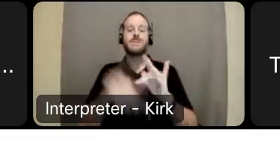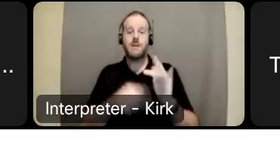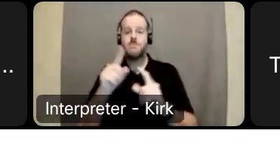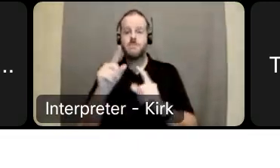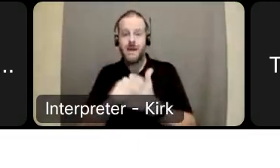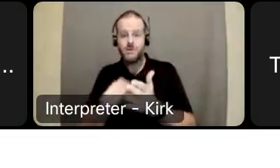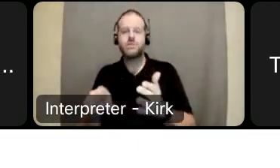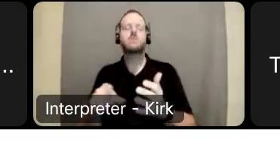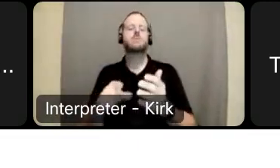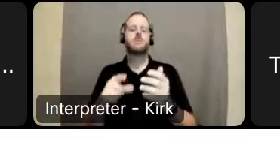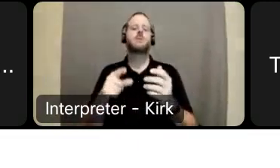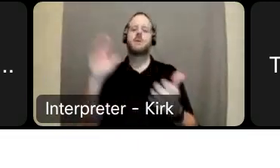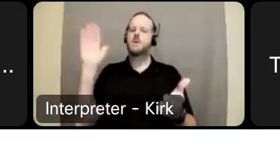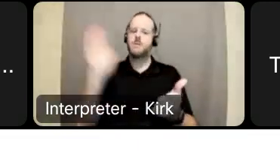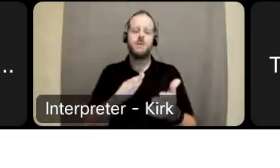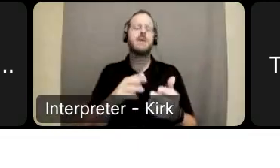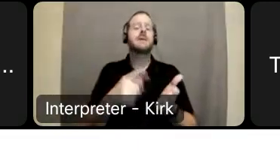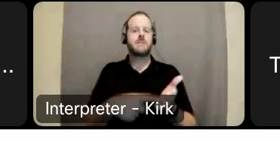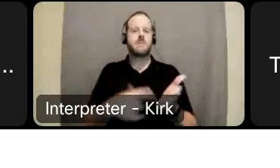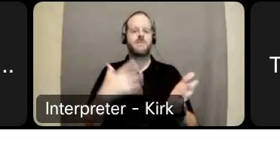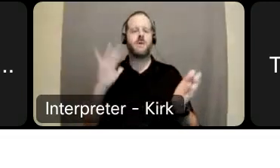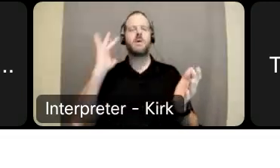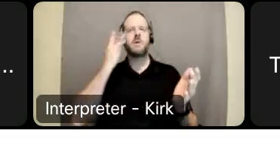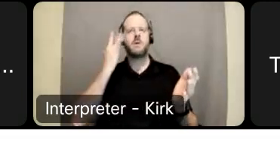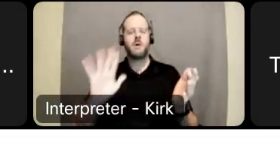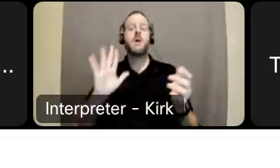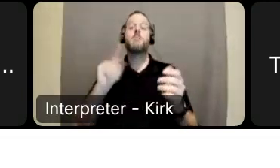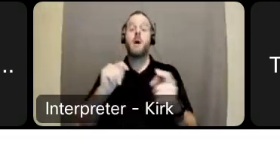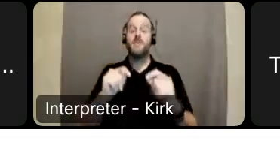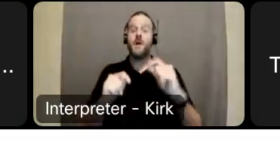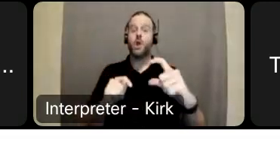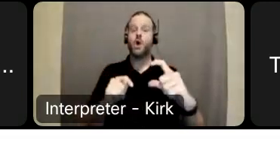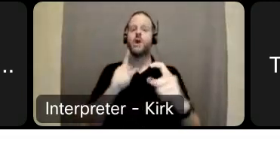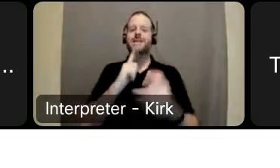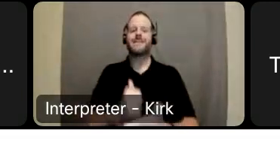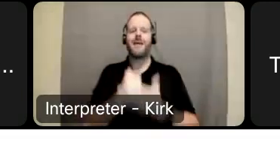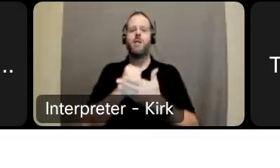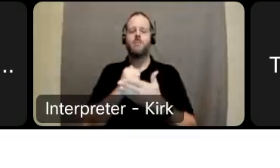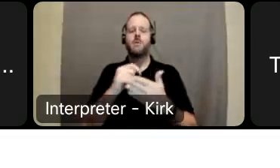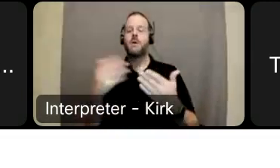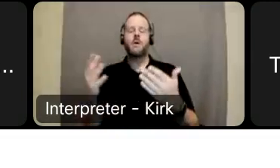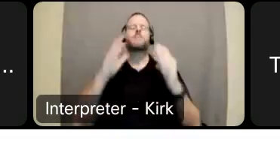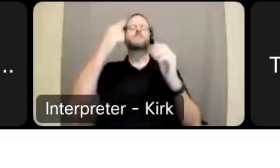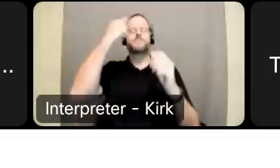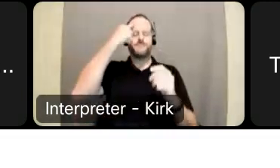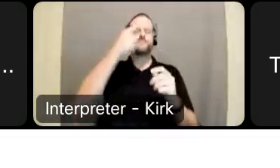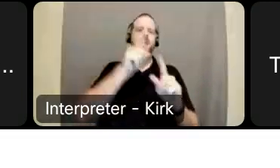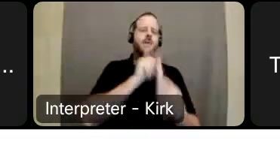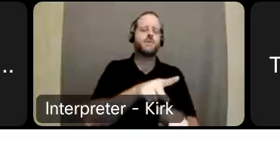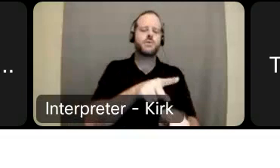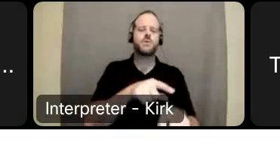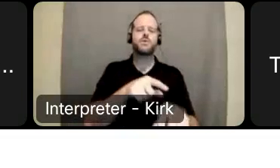they can be sometimes feel as a nuisance, but those alerts are there to let you know, oh, this needs to be answered. And that way we don't